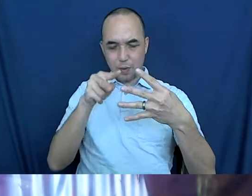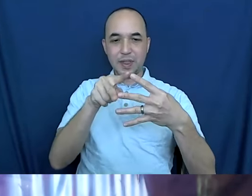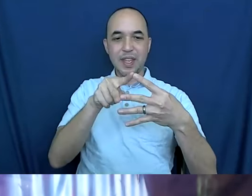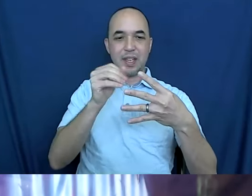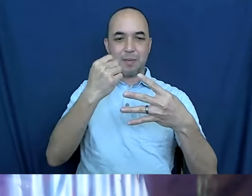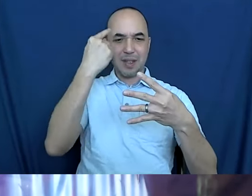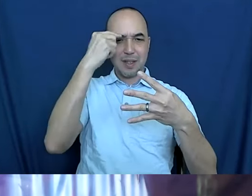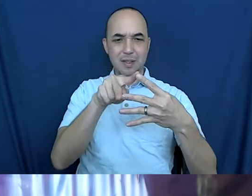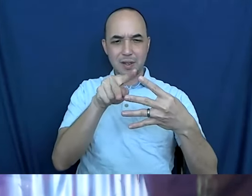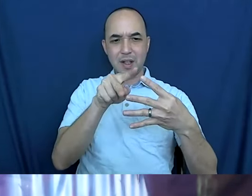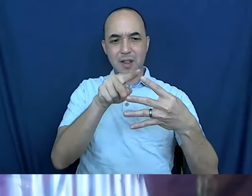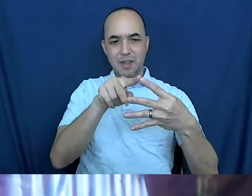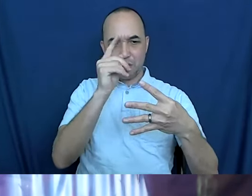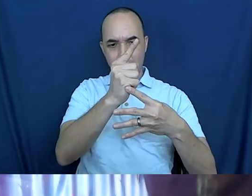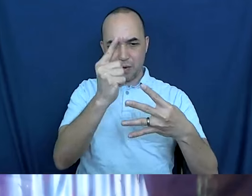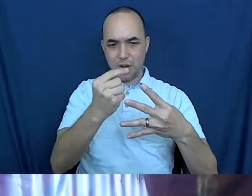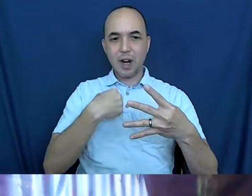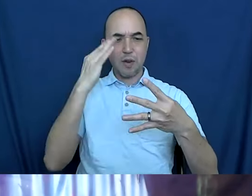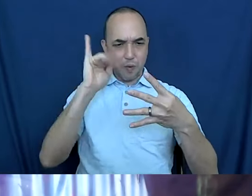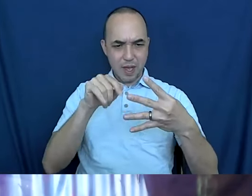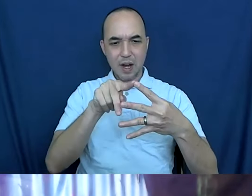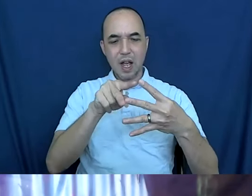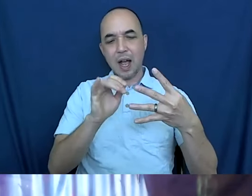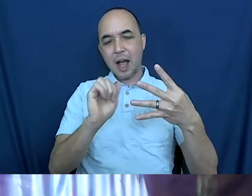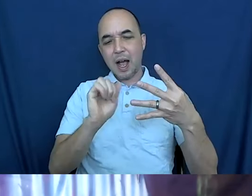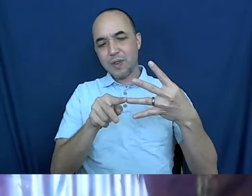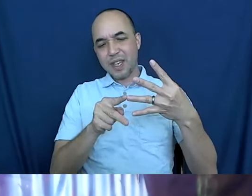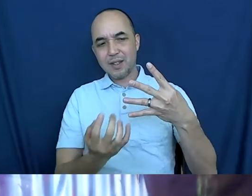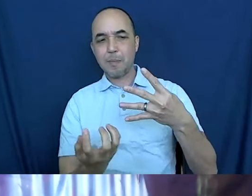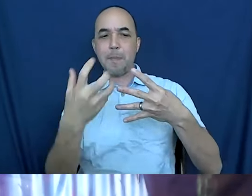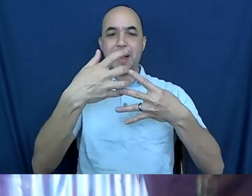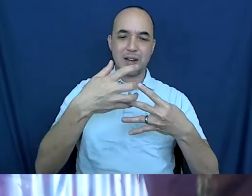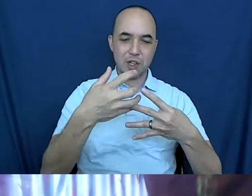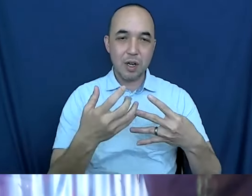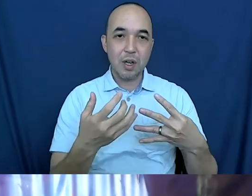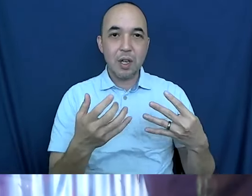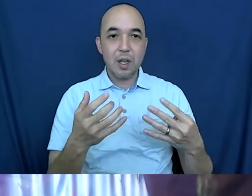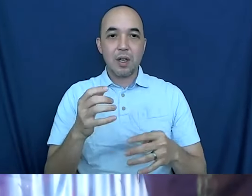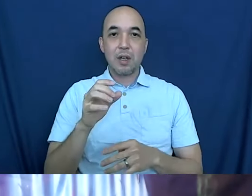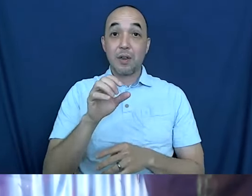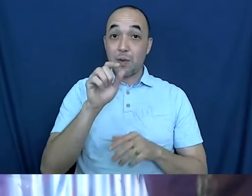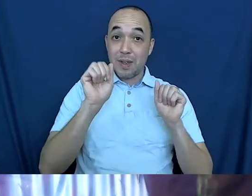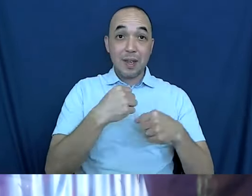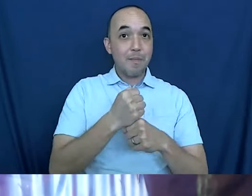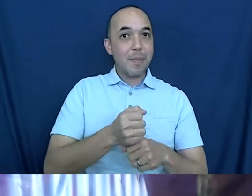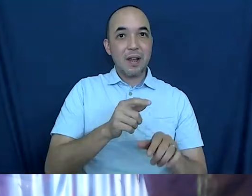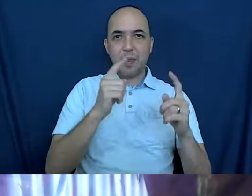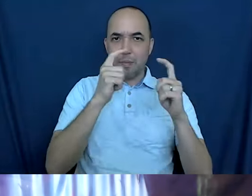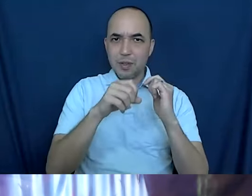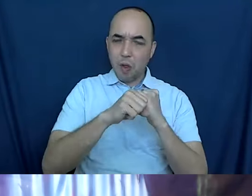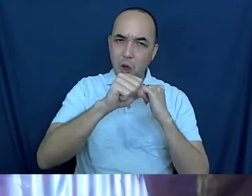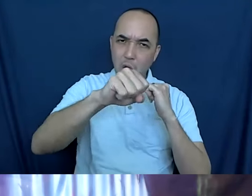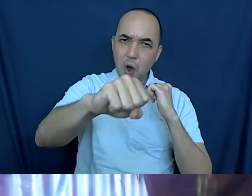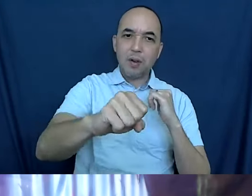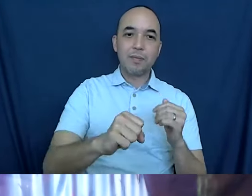these other two fit? And you can make that as long as you want to, or like even in storytelling, I was running a game. They got through the first two